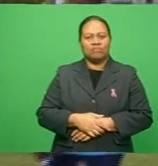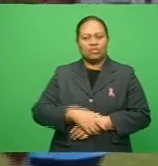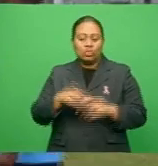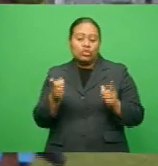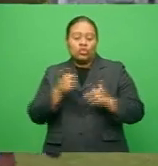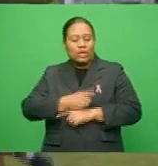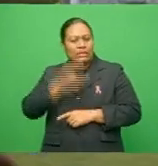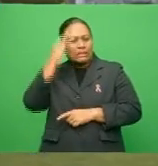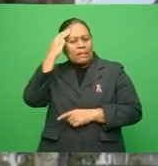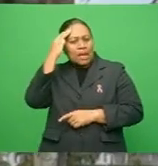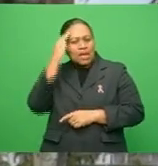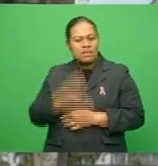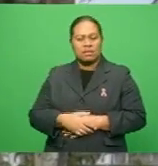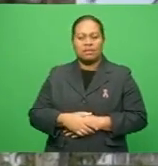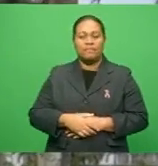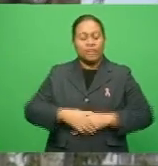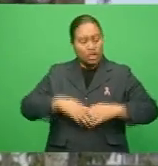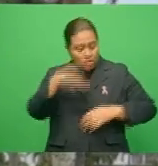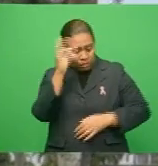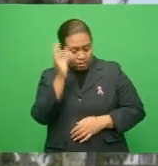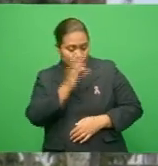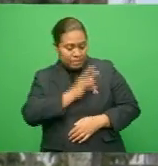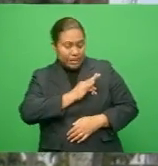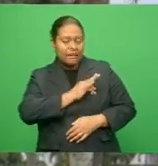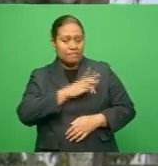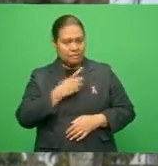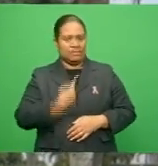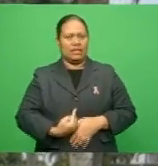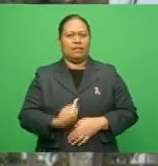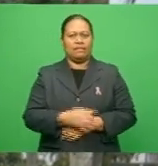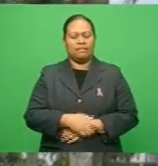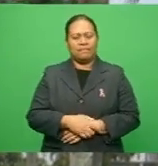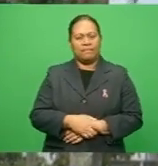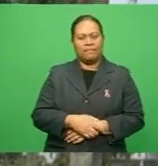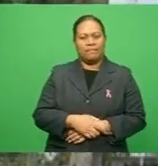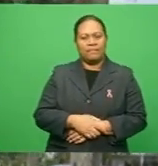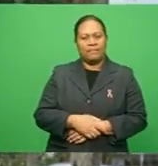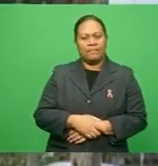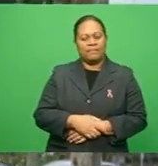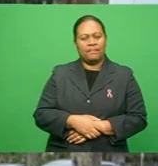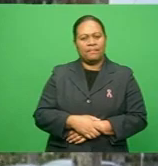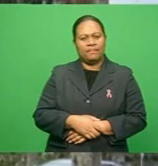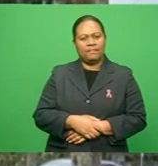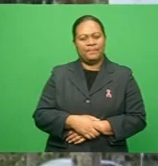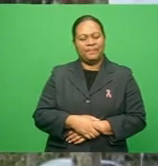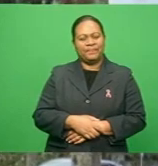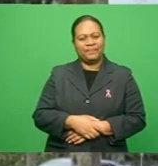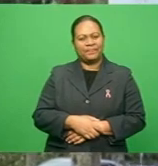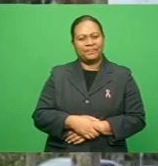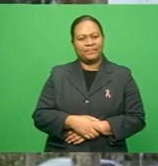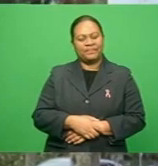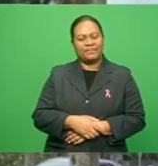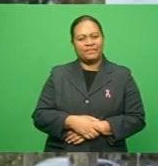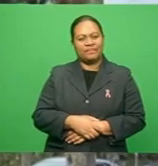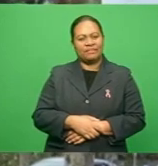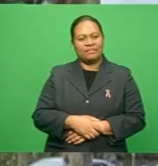of the players. You believe in themselves and don't